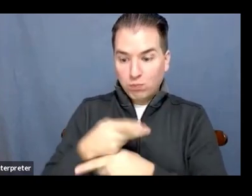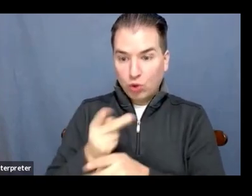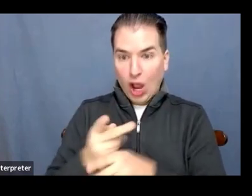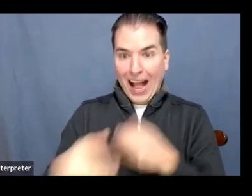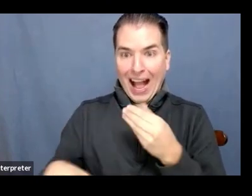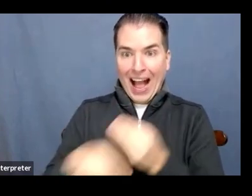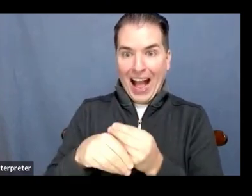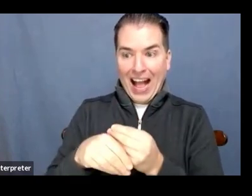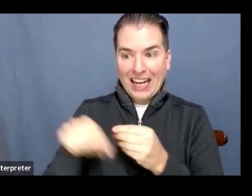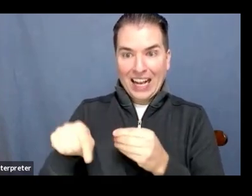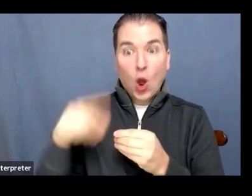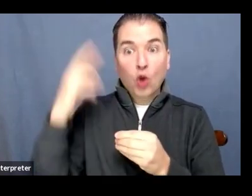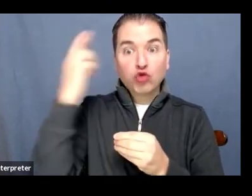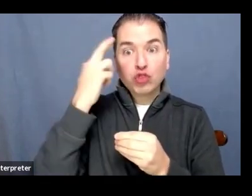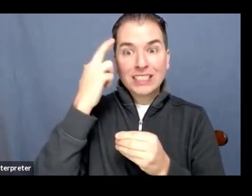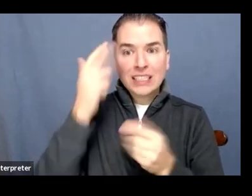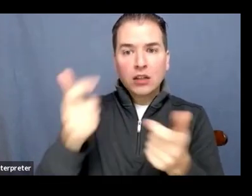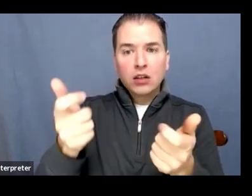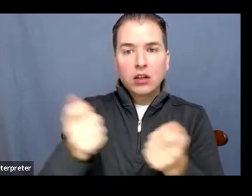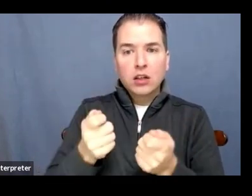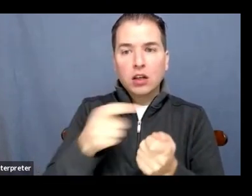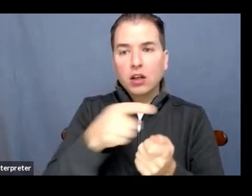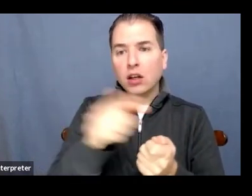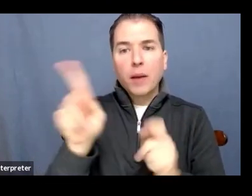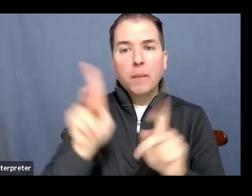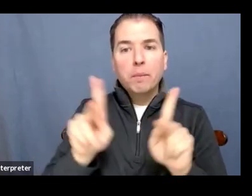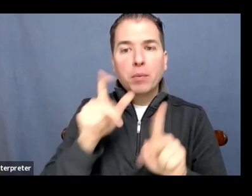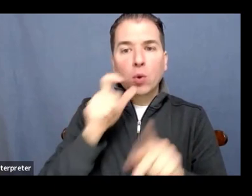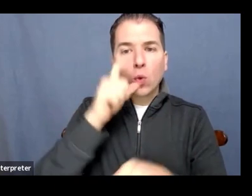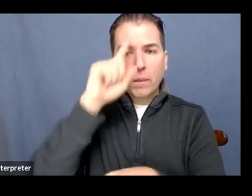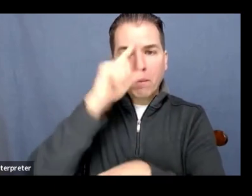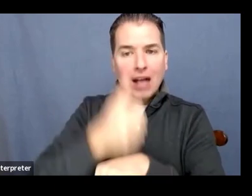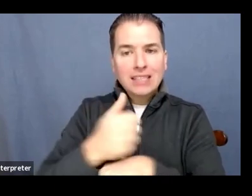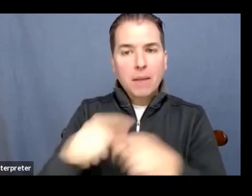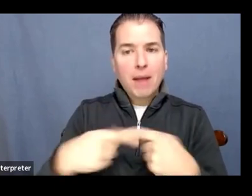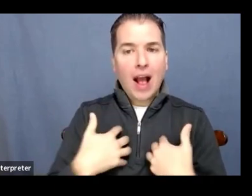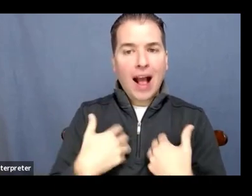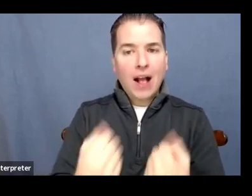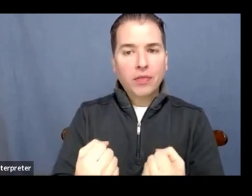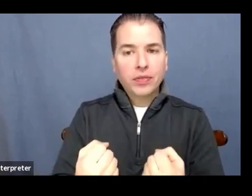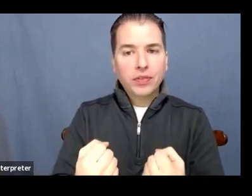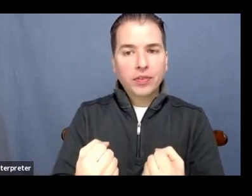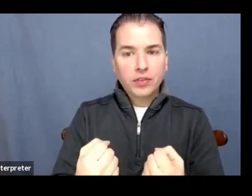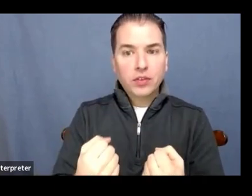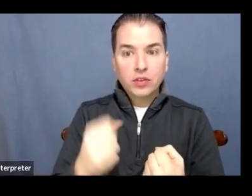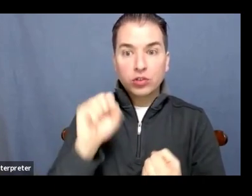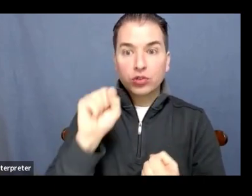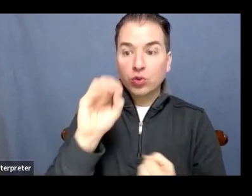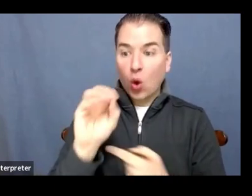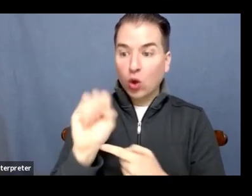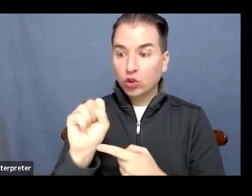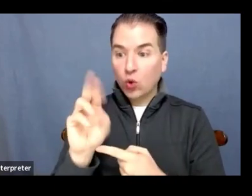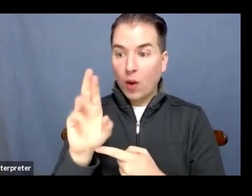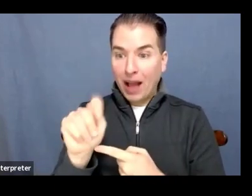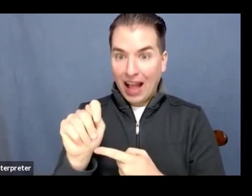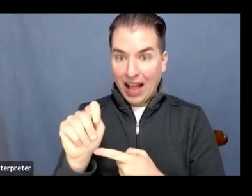delicious dessert and still be health conscious, I can hopefully introduce people